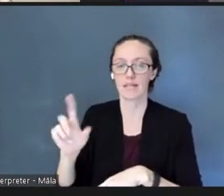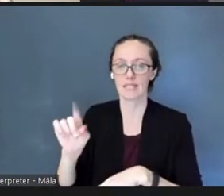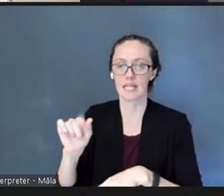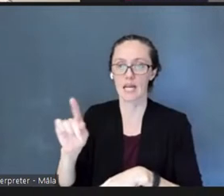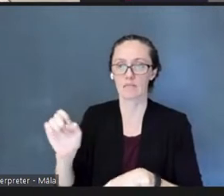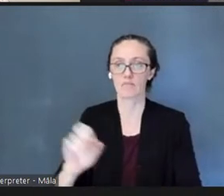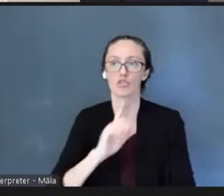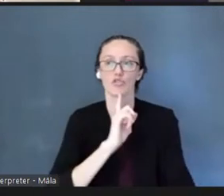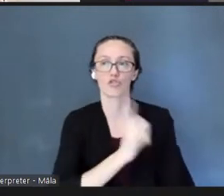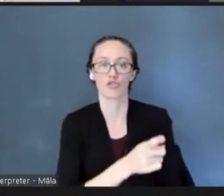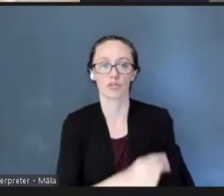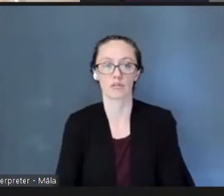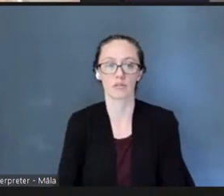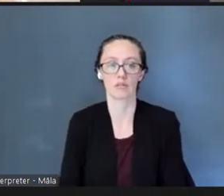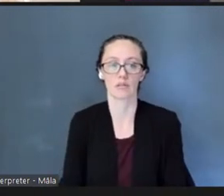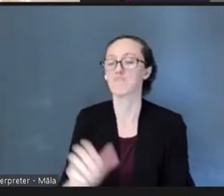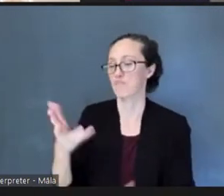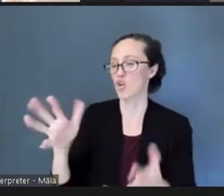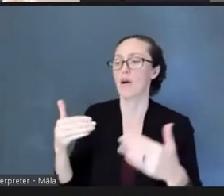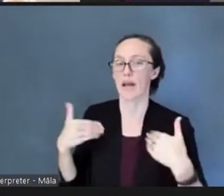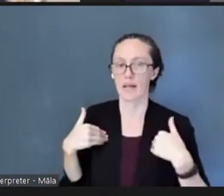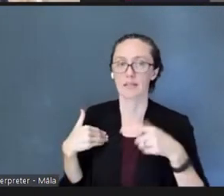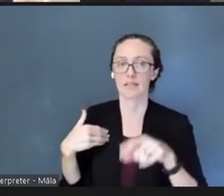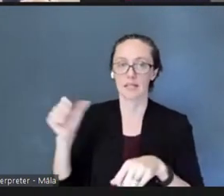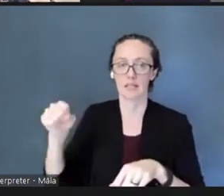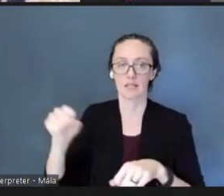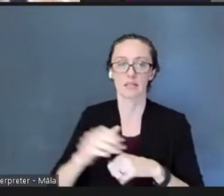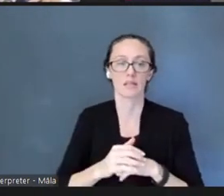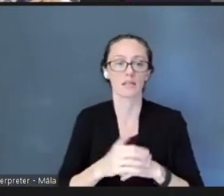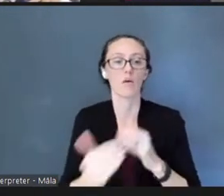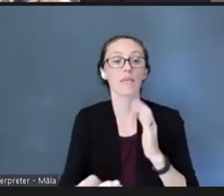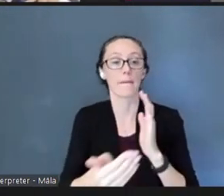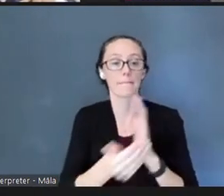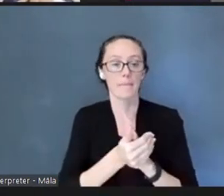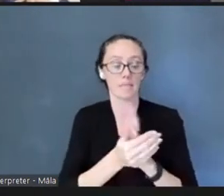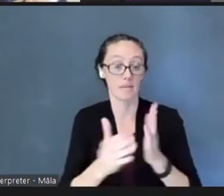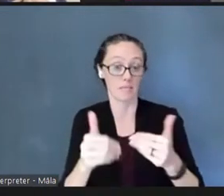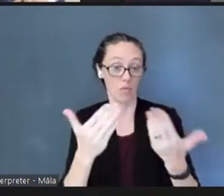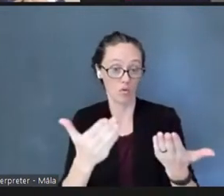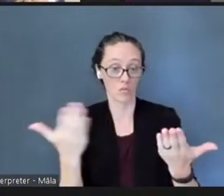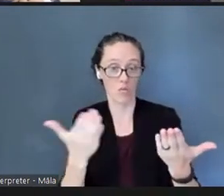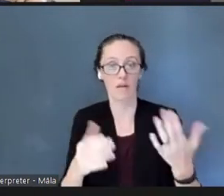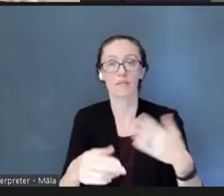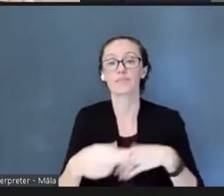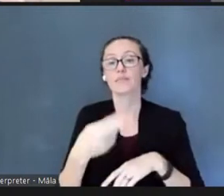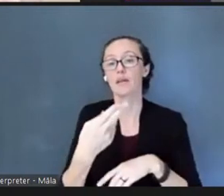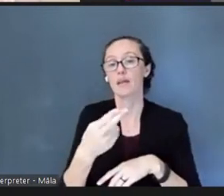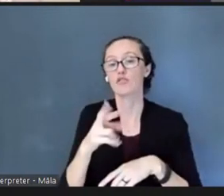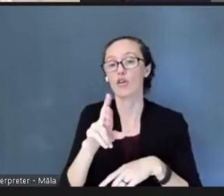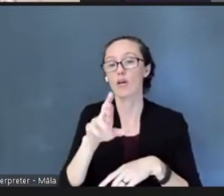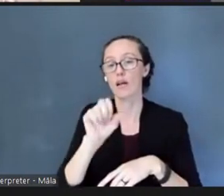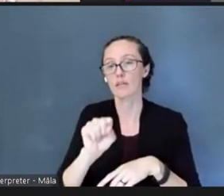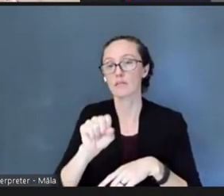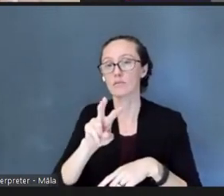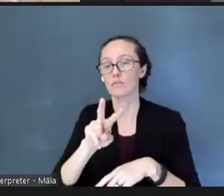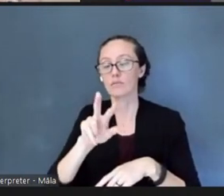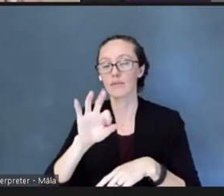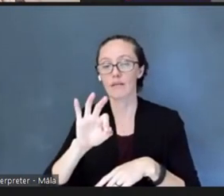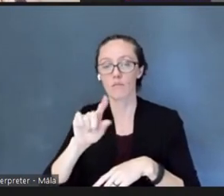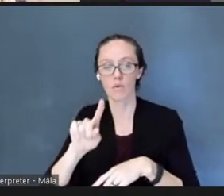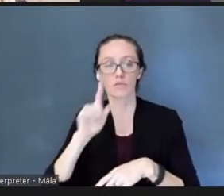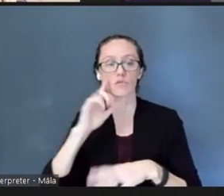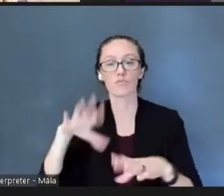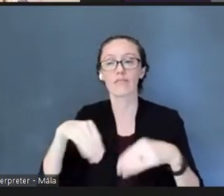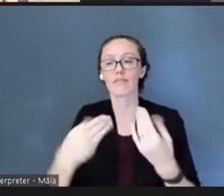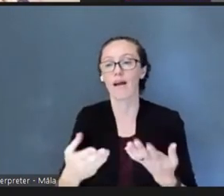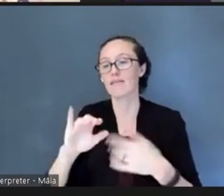See, does it have it? Yes, it does have an effective date already. So, okay, so here's the amendments that I'll propose. We'll amend HRS 291E5 to provide ignition